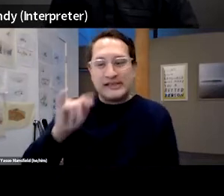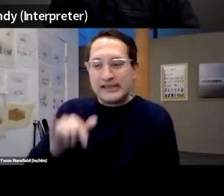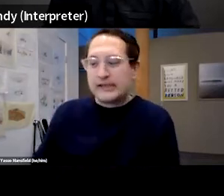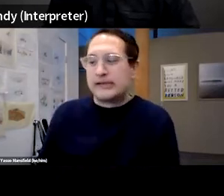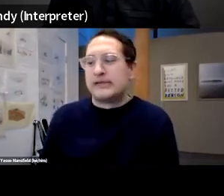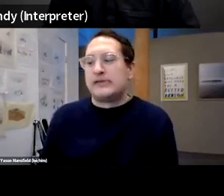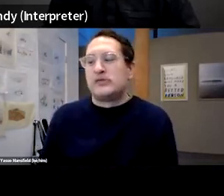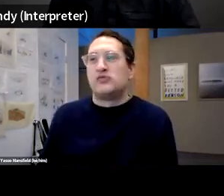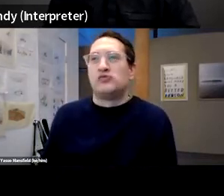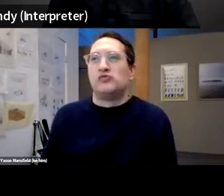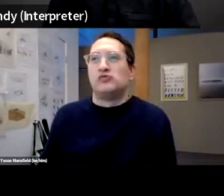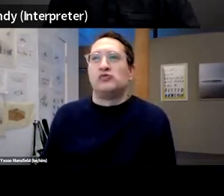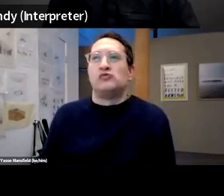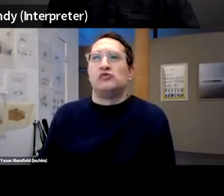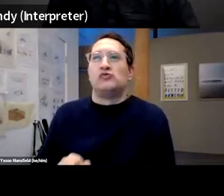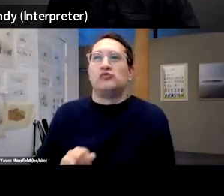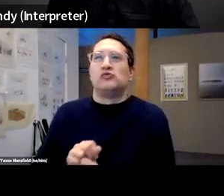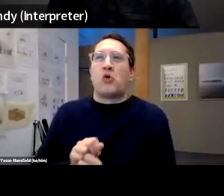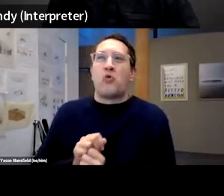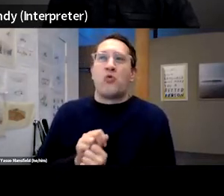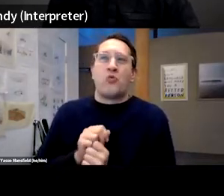with joy and dignity.